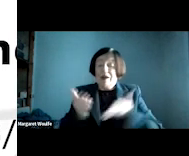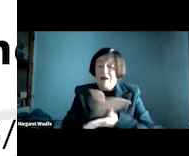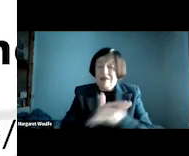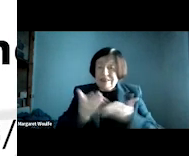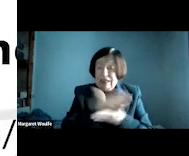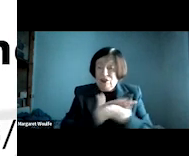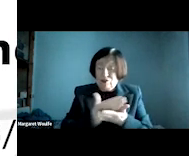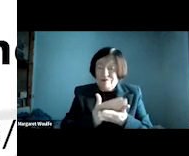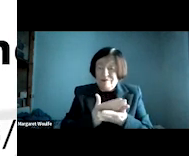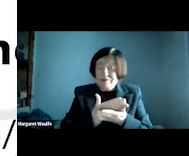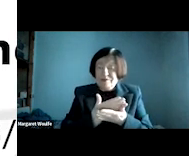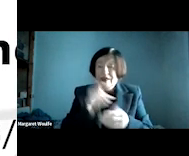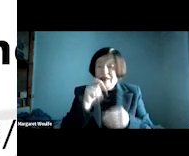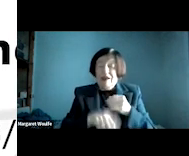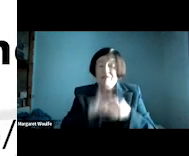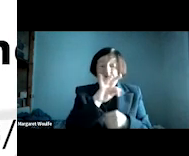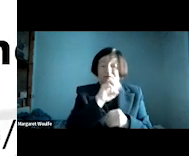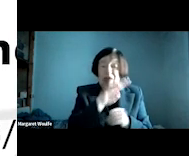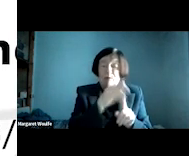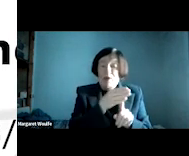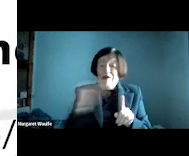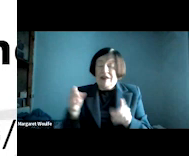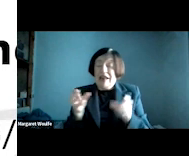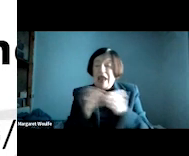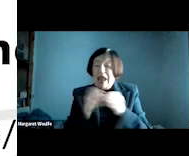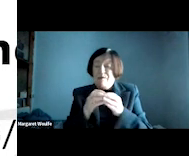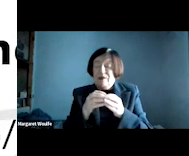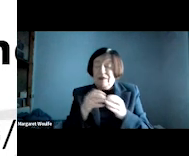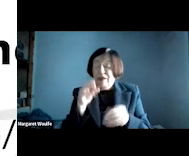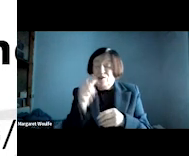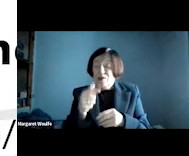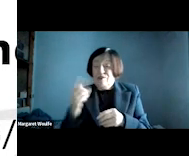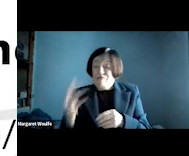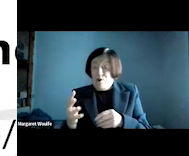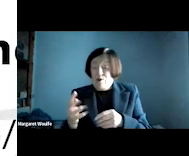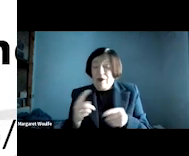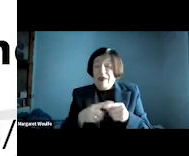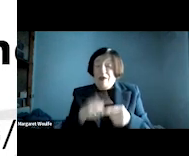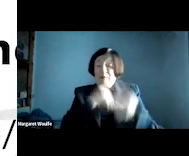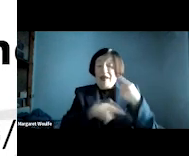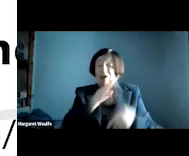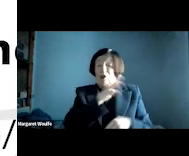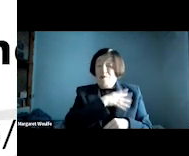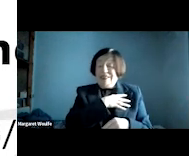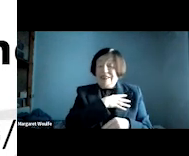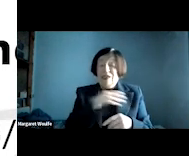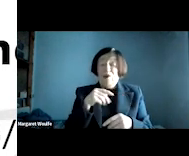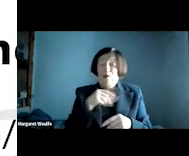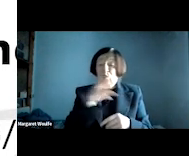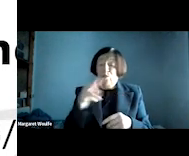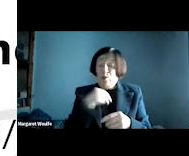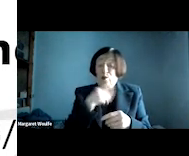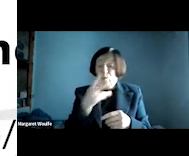period. And then from February until April 2024, back at the committee stage, is where we